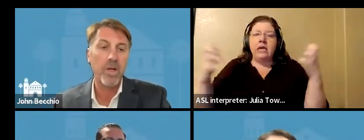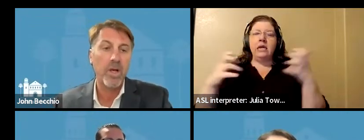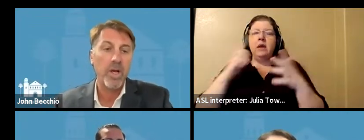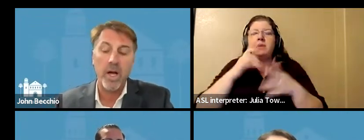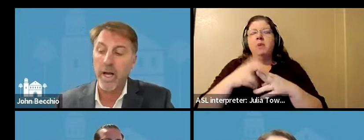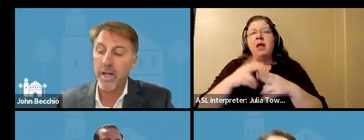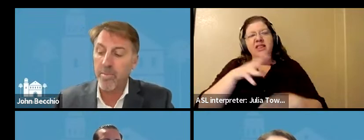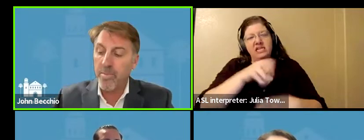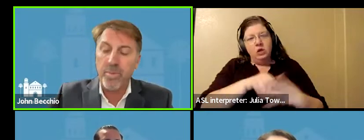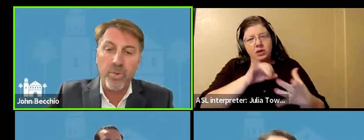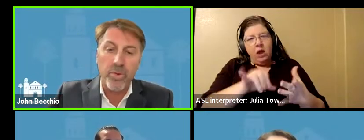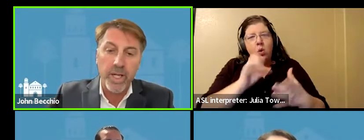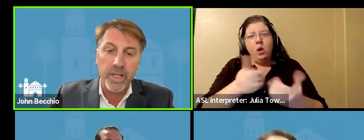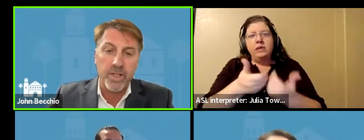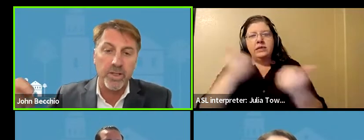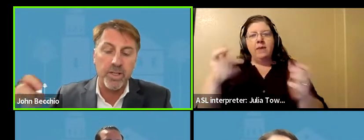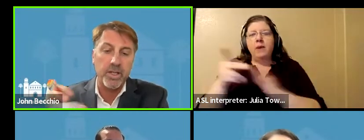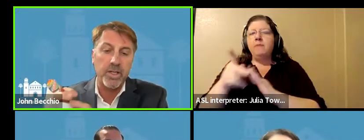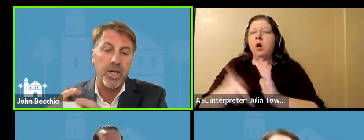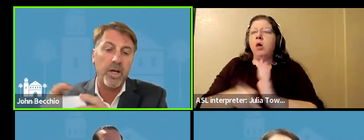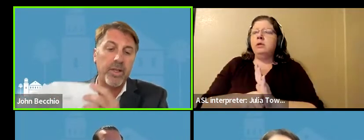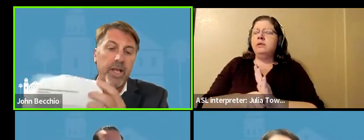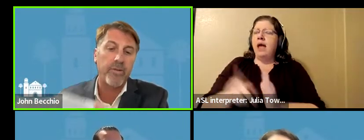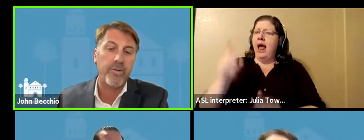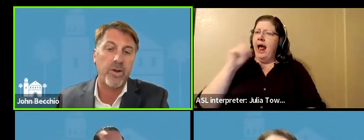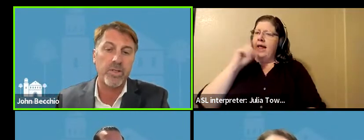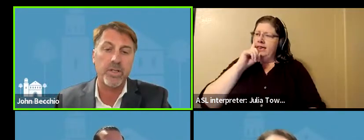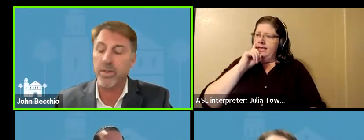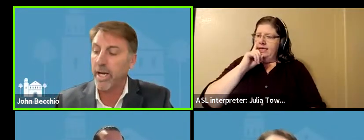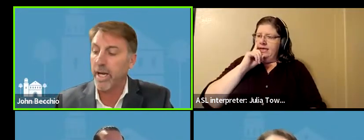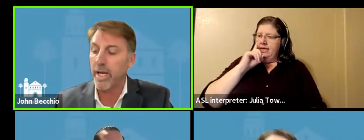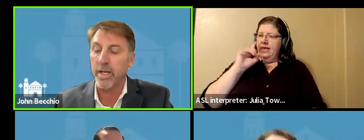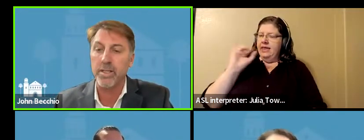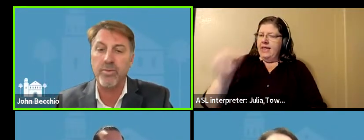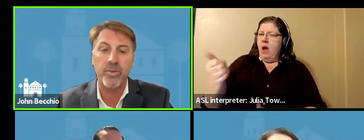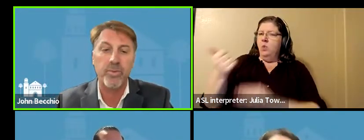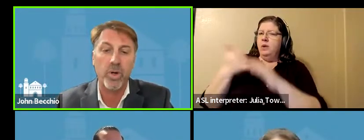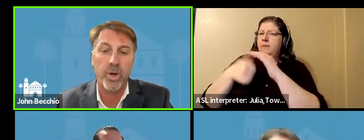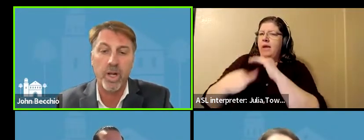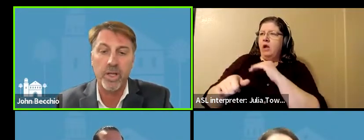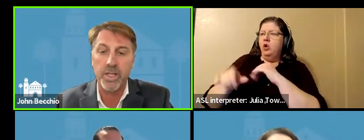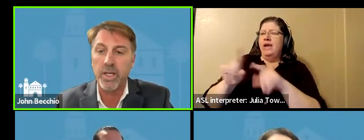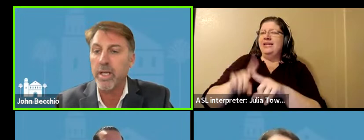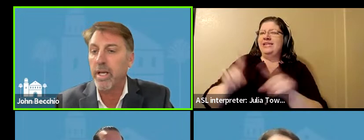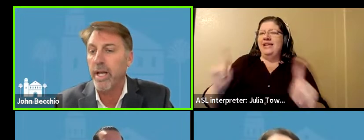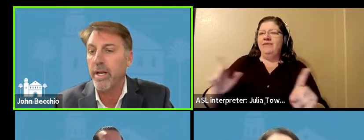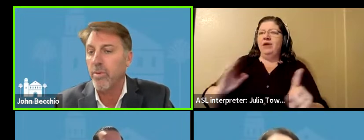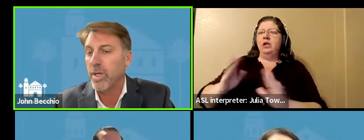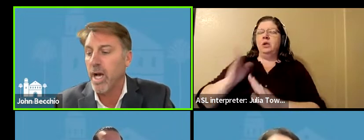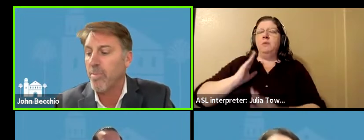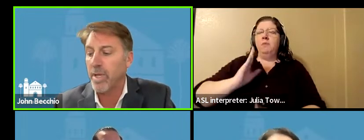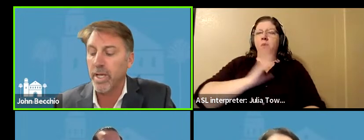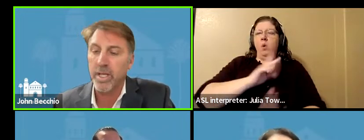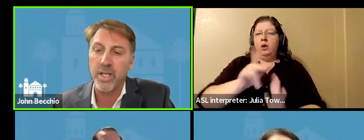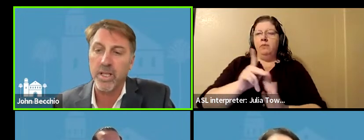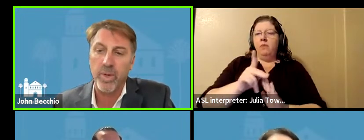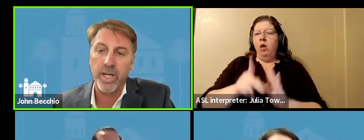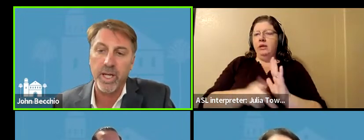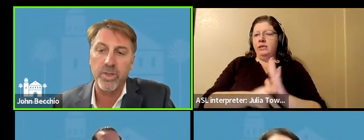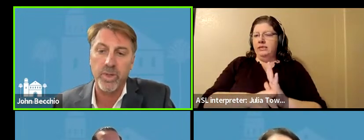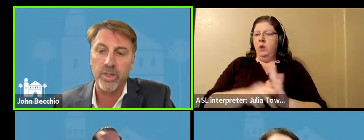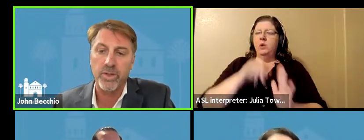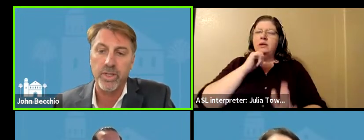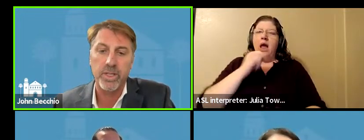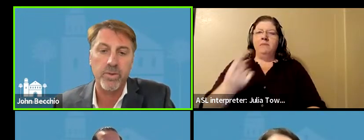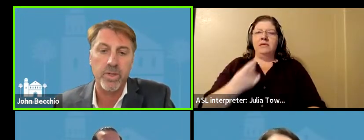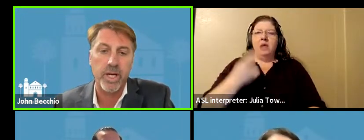policy? I am pretty certain that falls under a different board policy, and it would Okay. not be anything that we